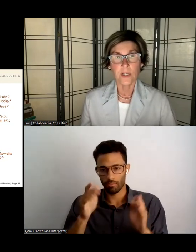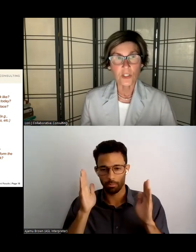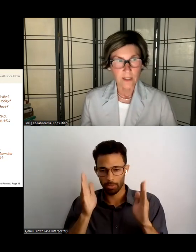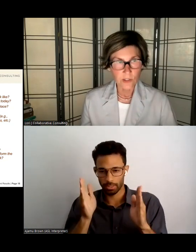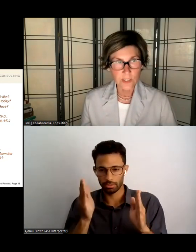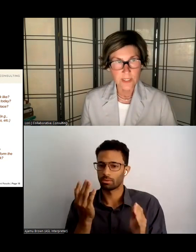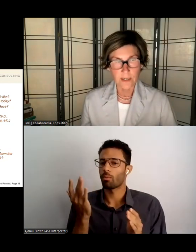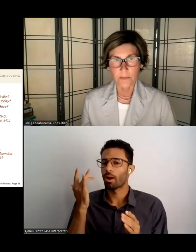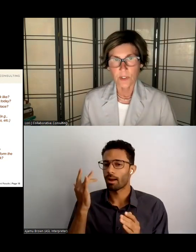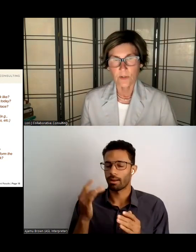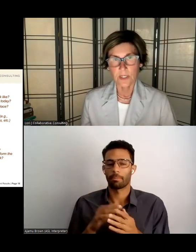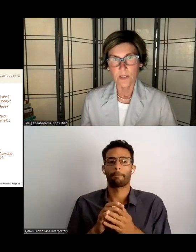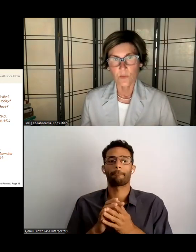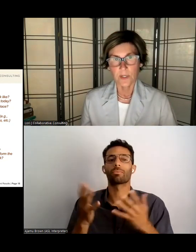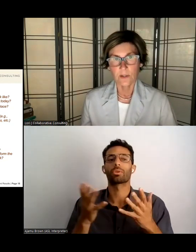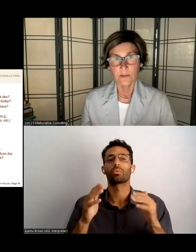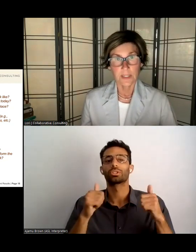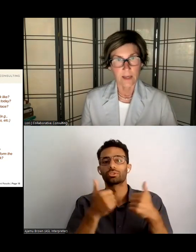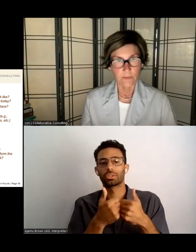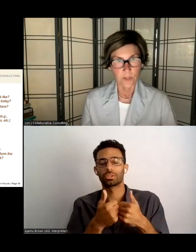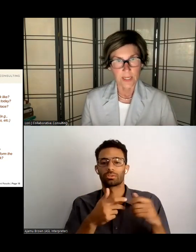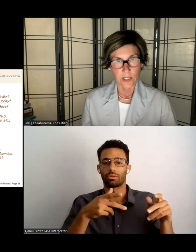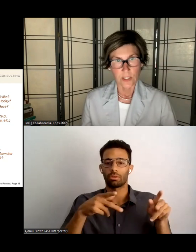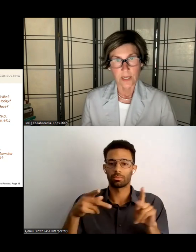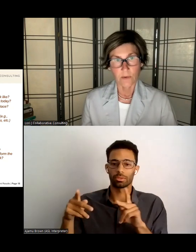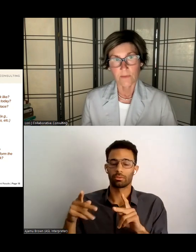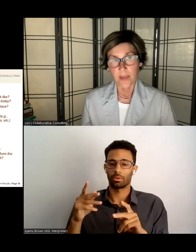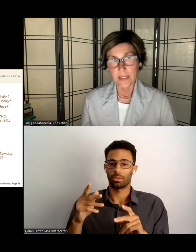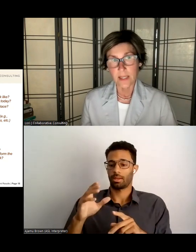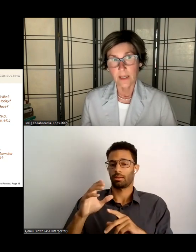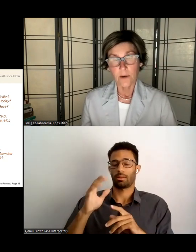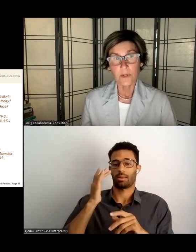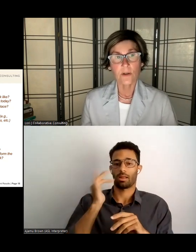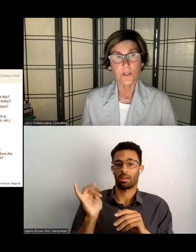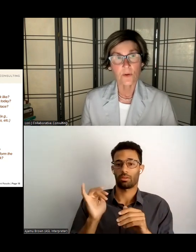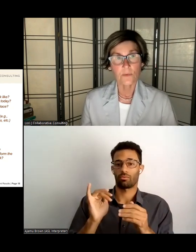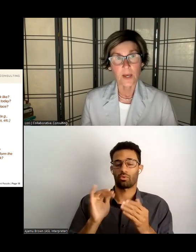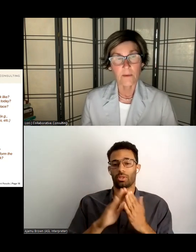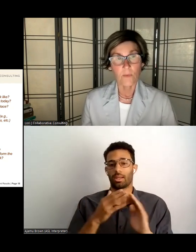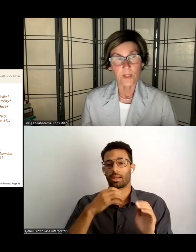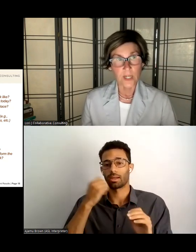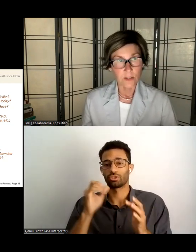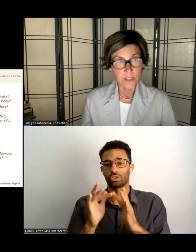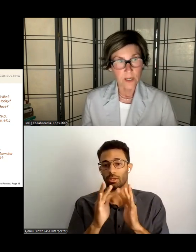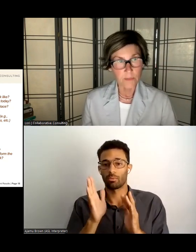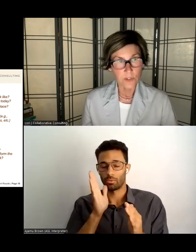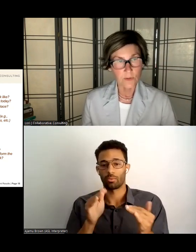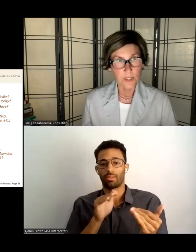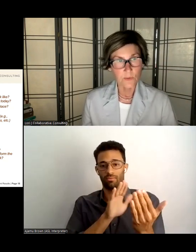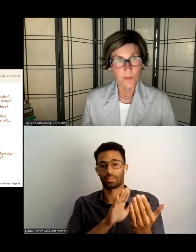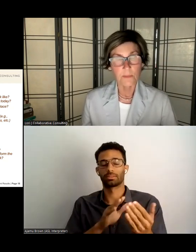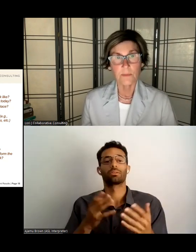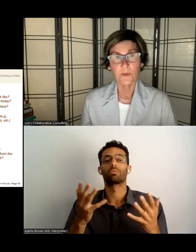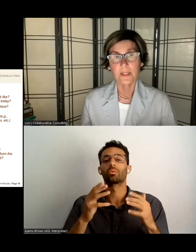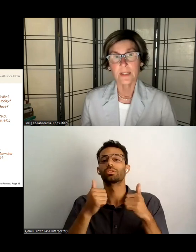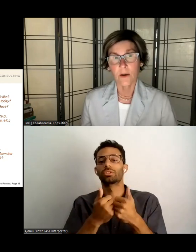What challenges and opportunities will the California Aging Network face? but also what challenges and